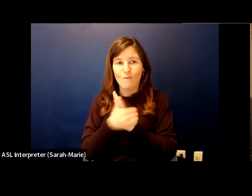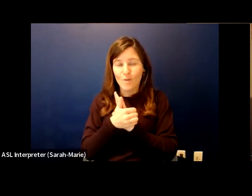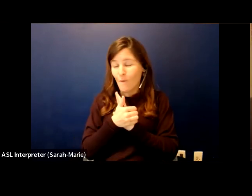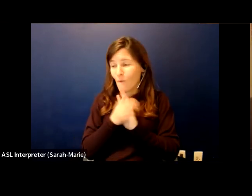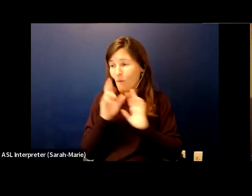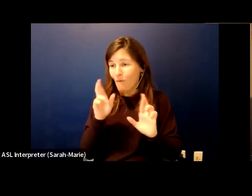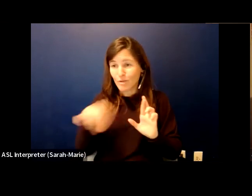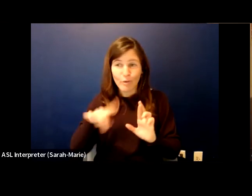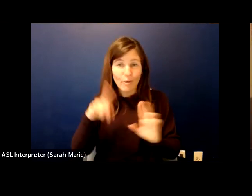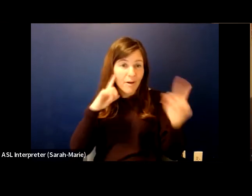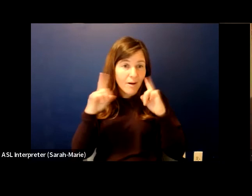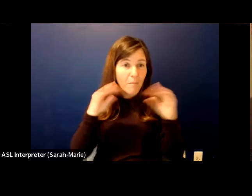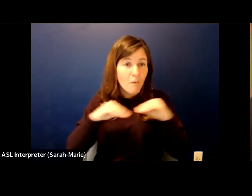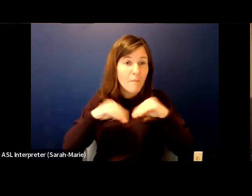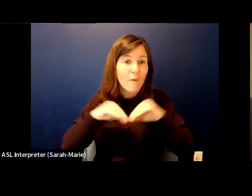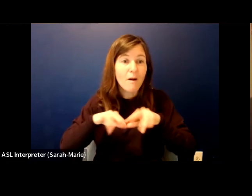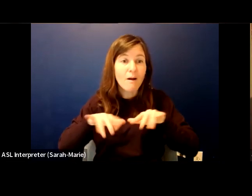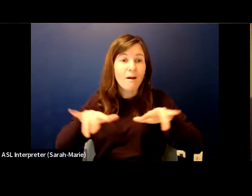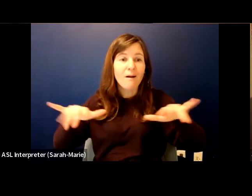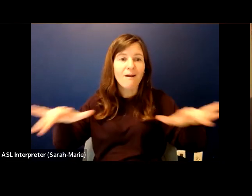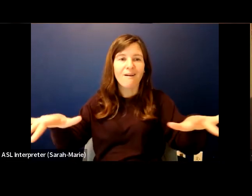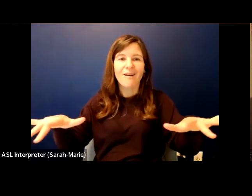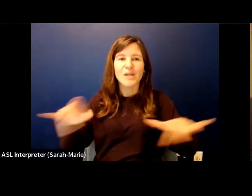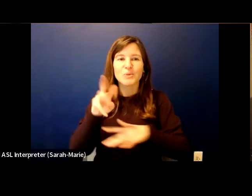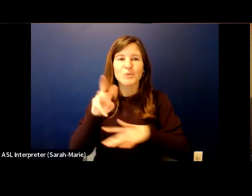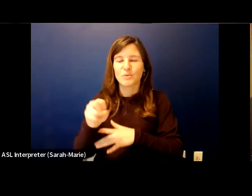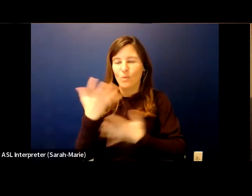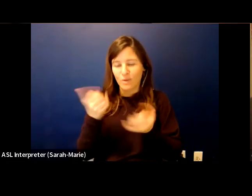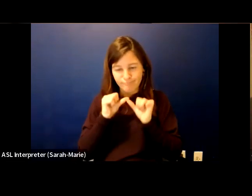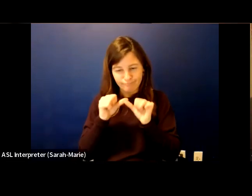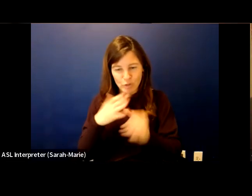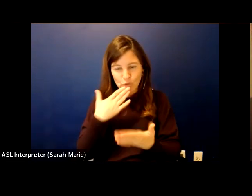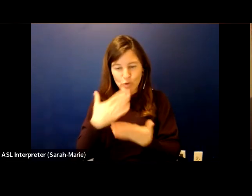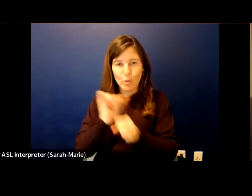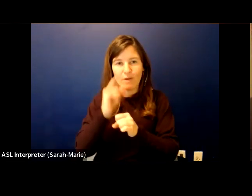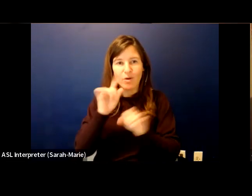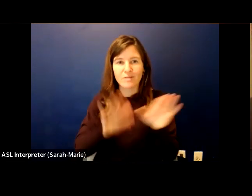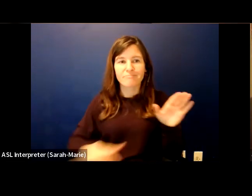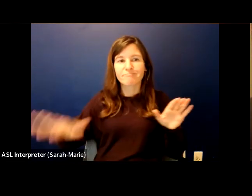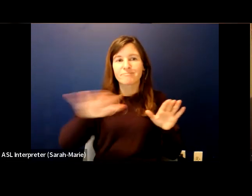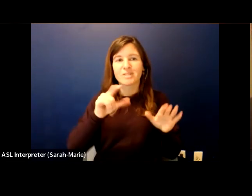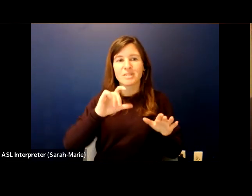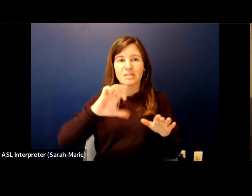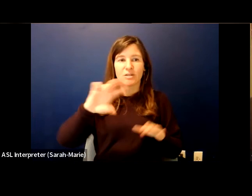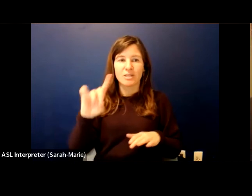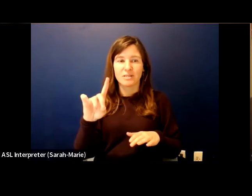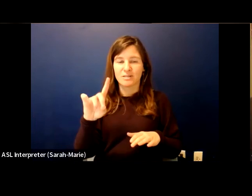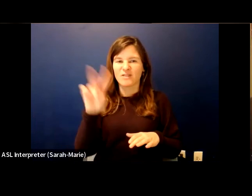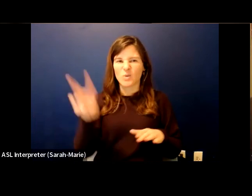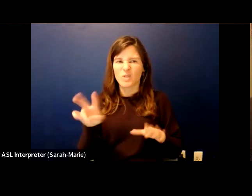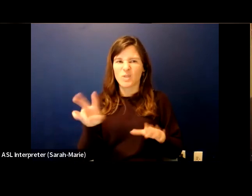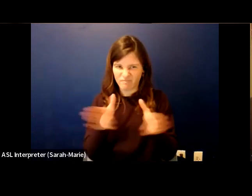more and more rumblings about. We definitely want to continue that good work for our greater CRD area.